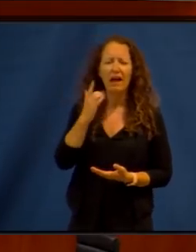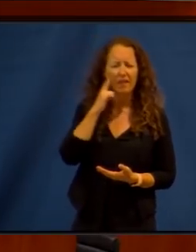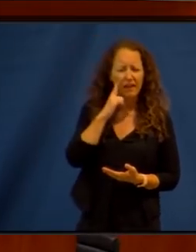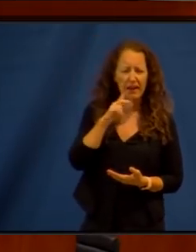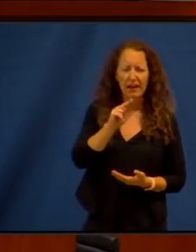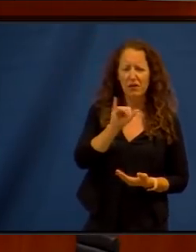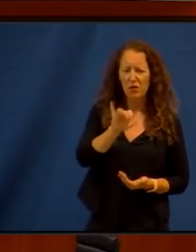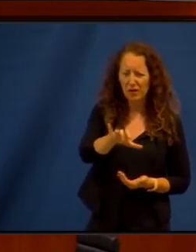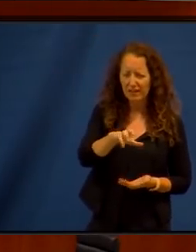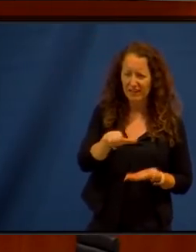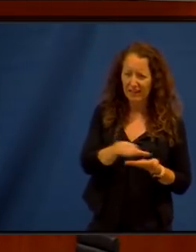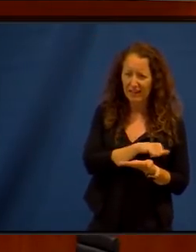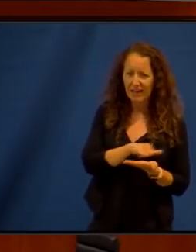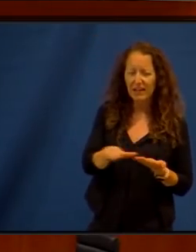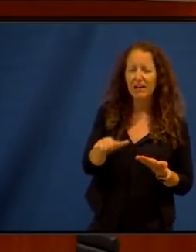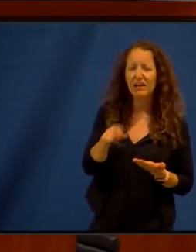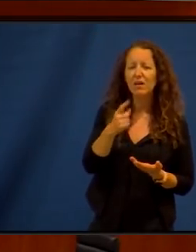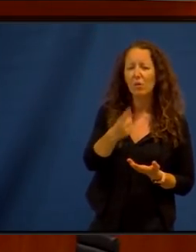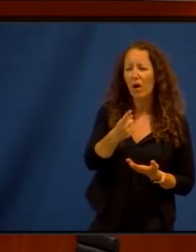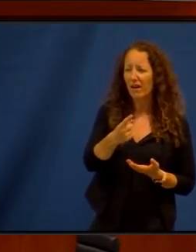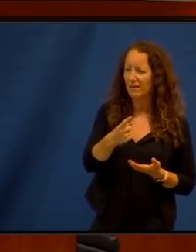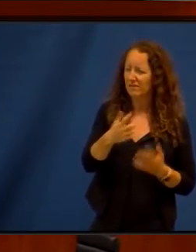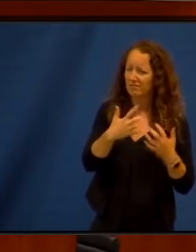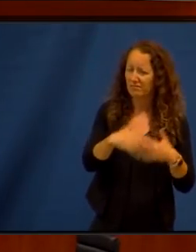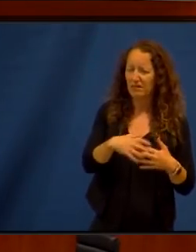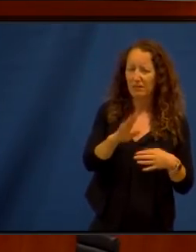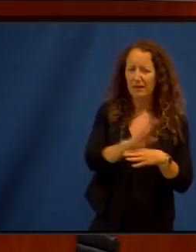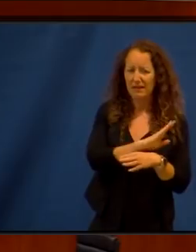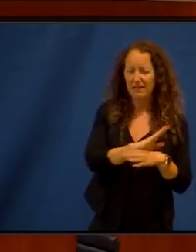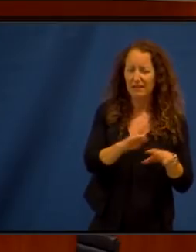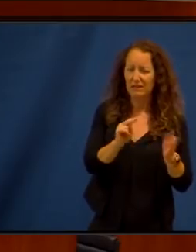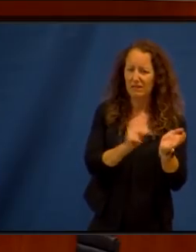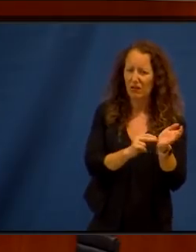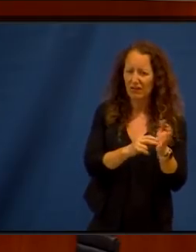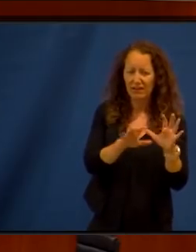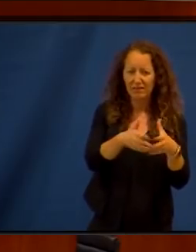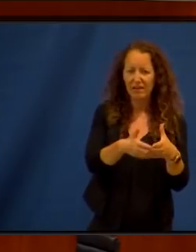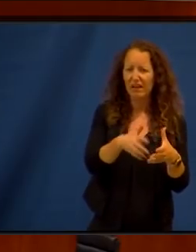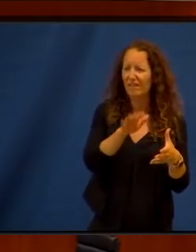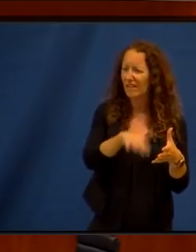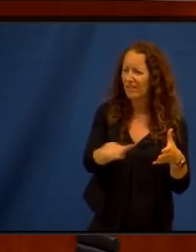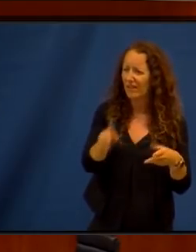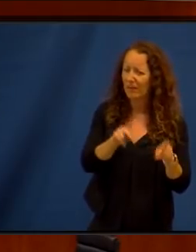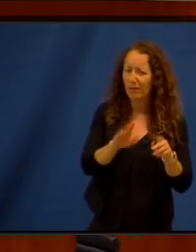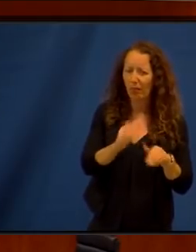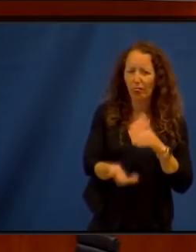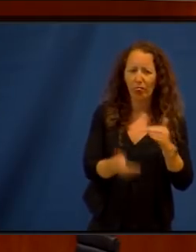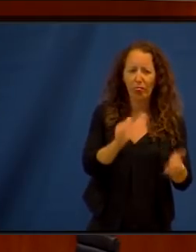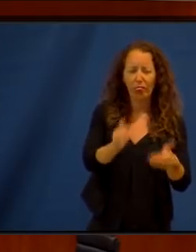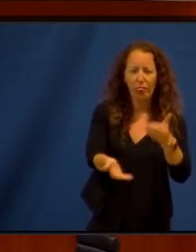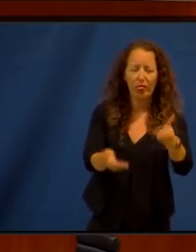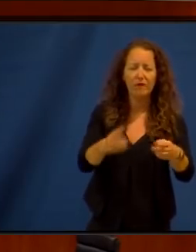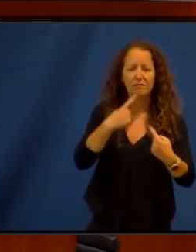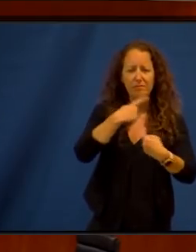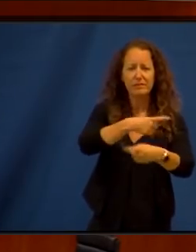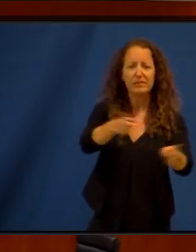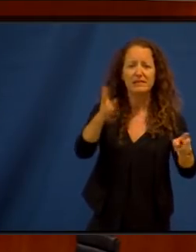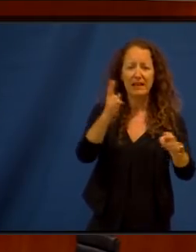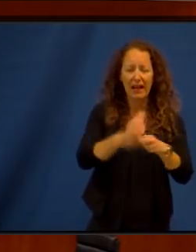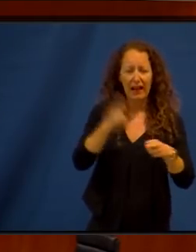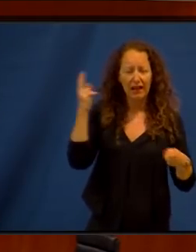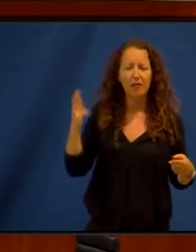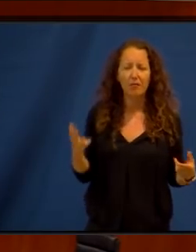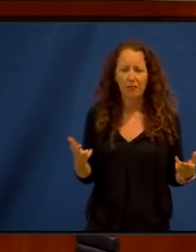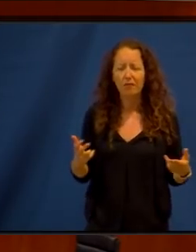died from the same facility. That facility's been named. Wouldn't there be a public benefit if we're above 20